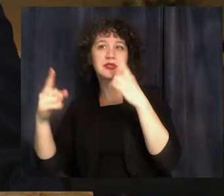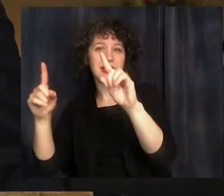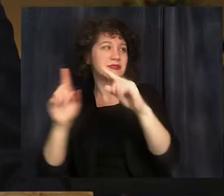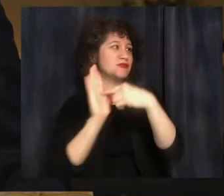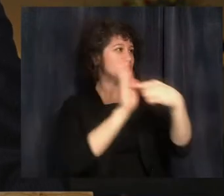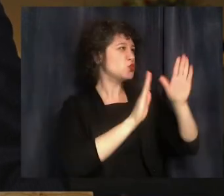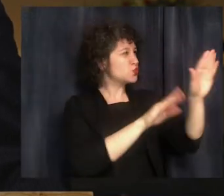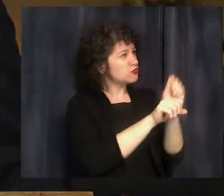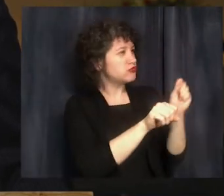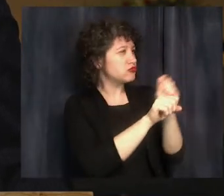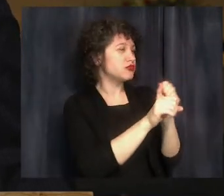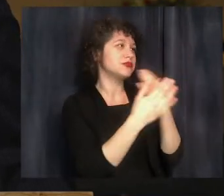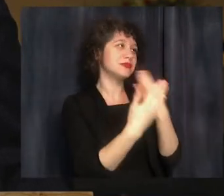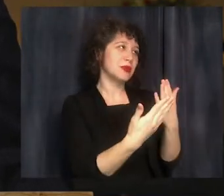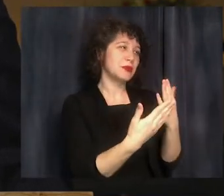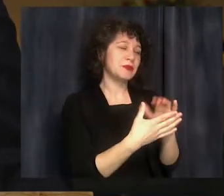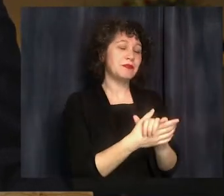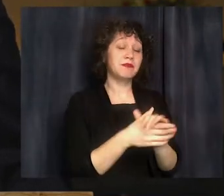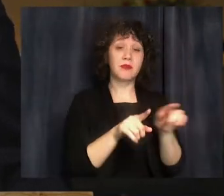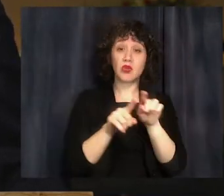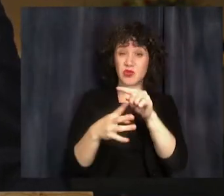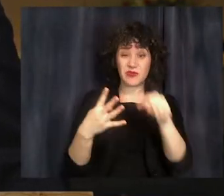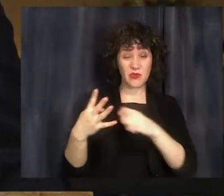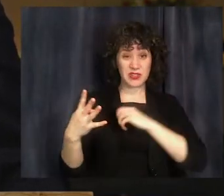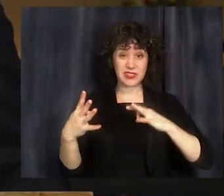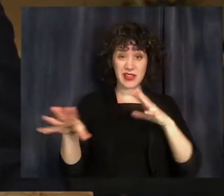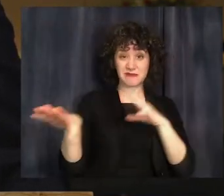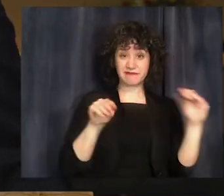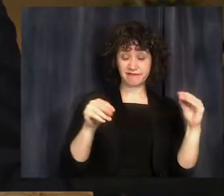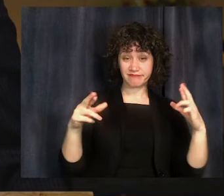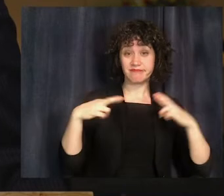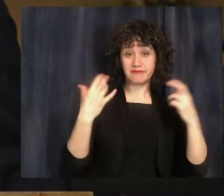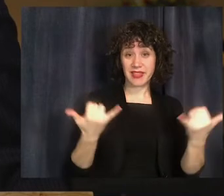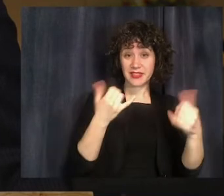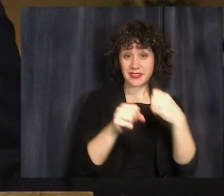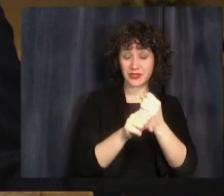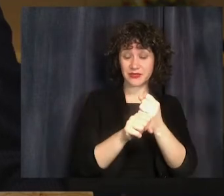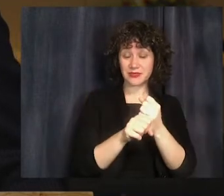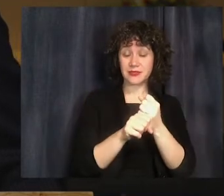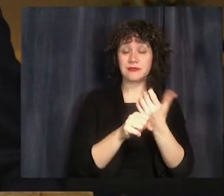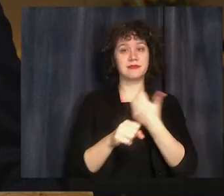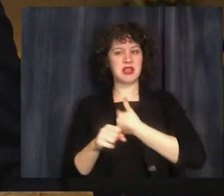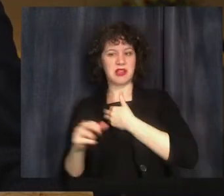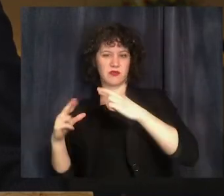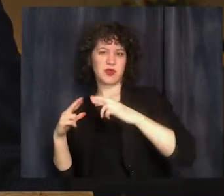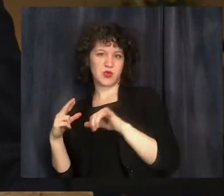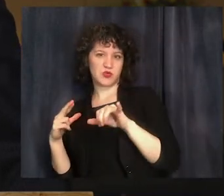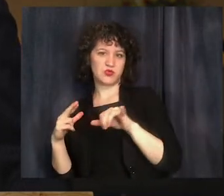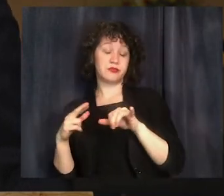you. I also want to acknowledge four staff members who are leaving us this year. Retiring from our tech family, along with